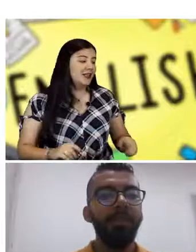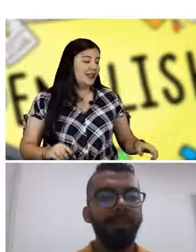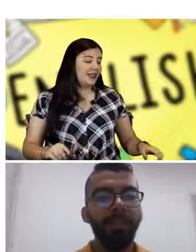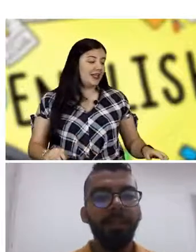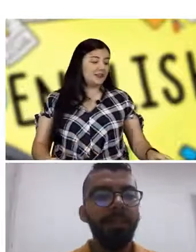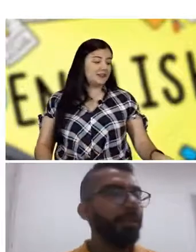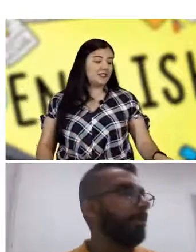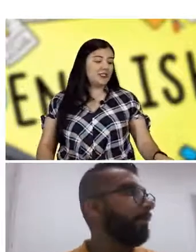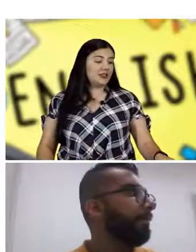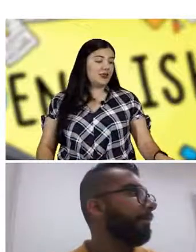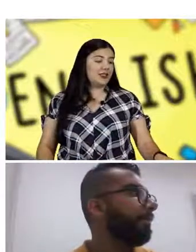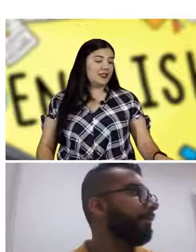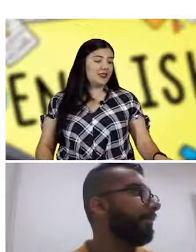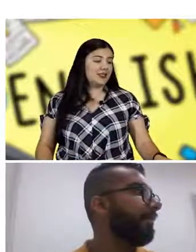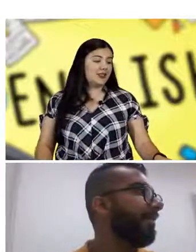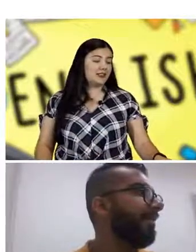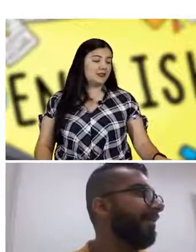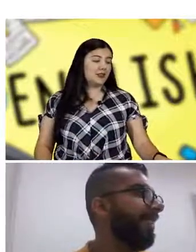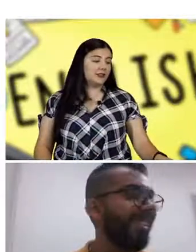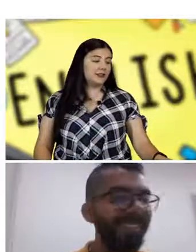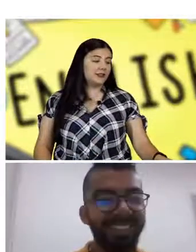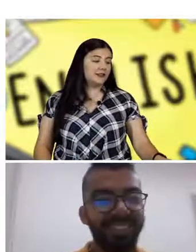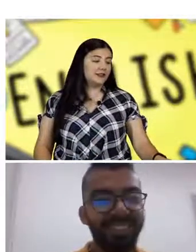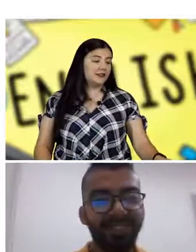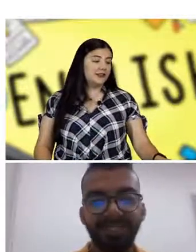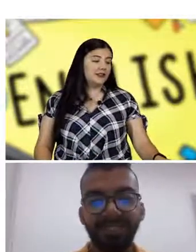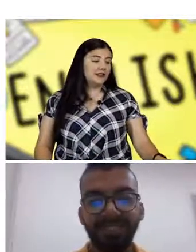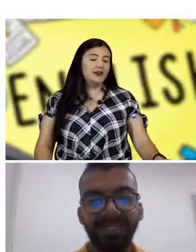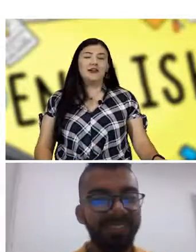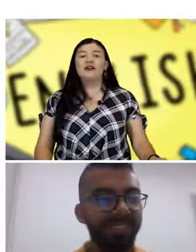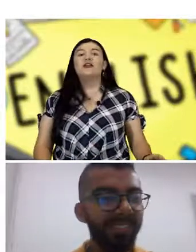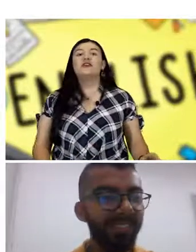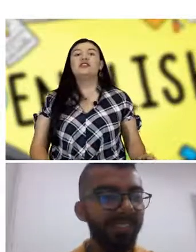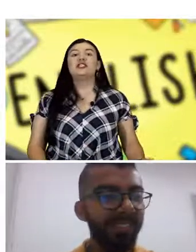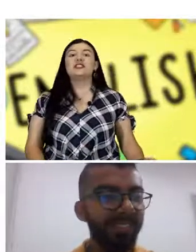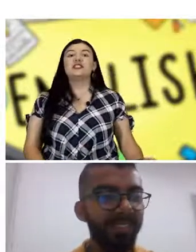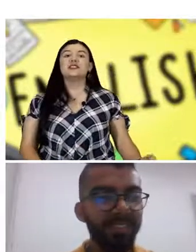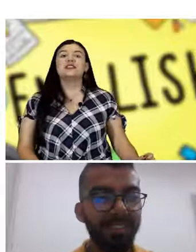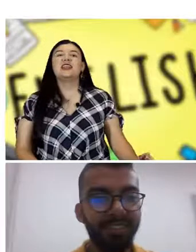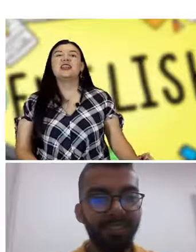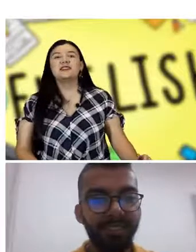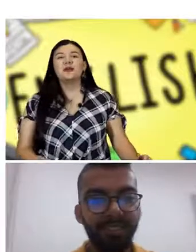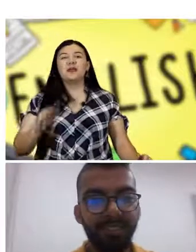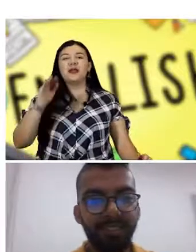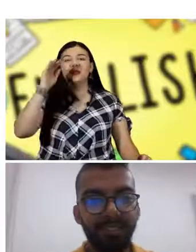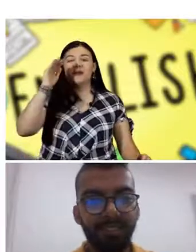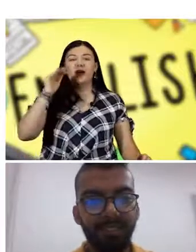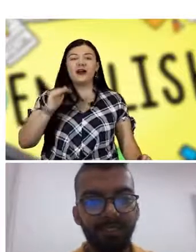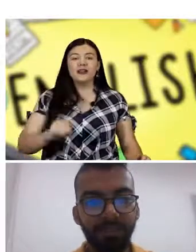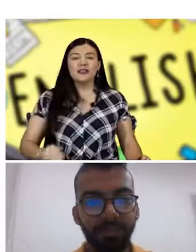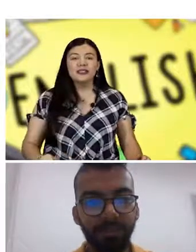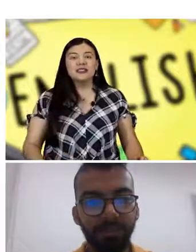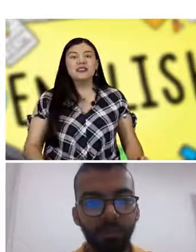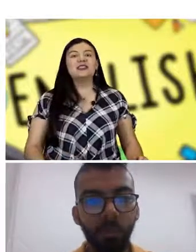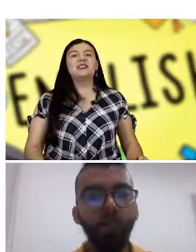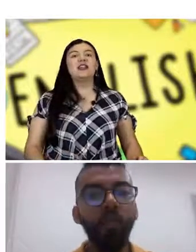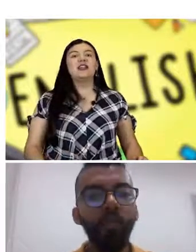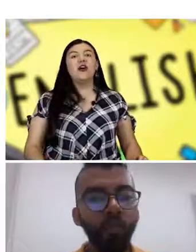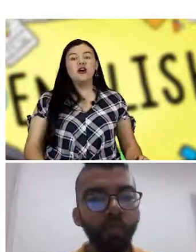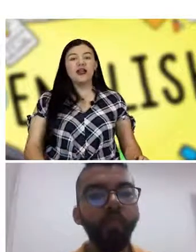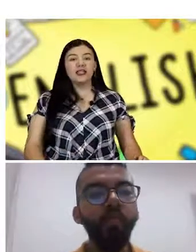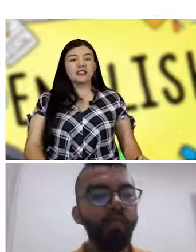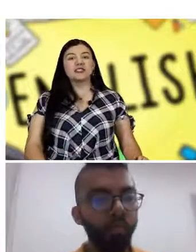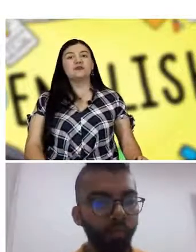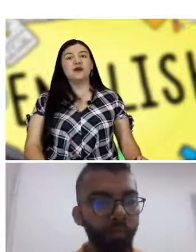good. Let's continue with the next one. Oh, Jesus. This complete part, this is